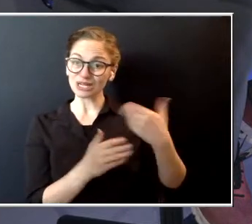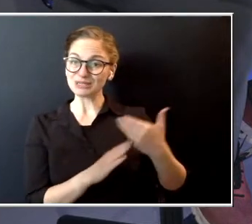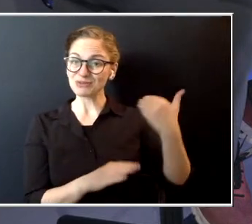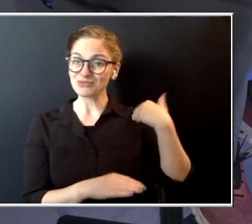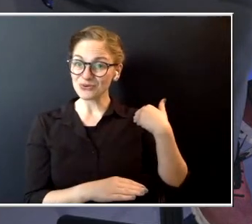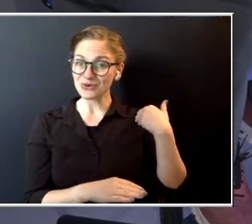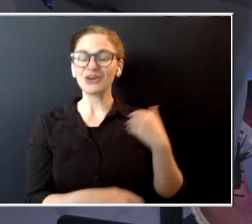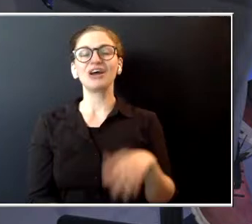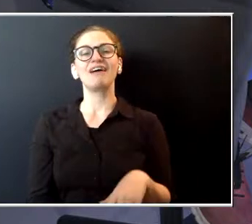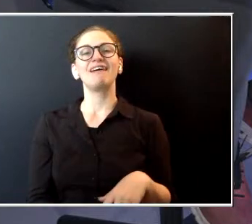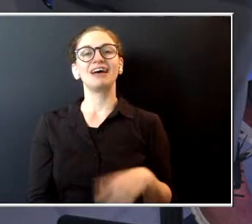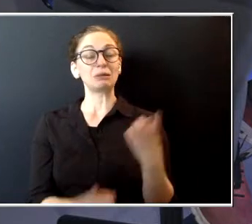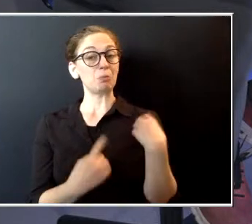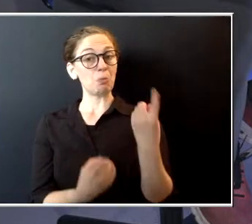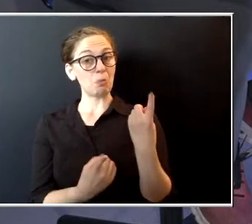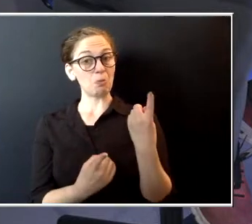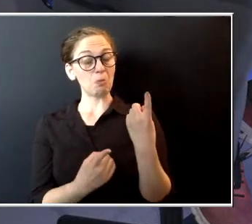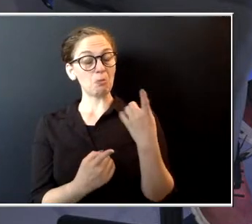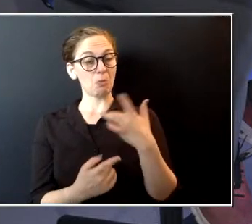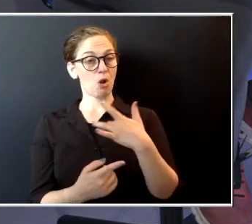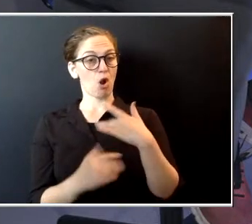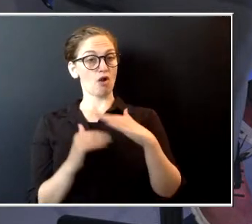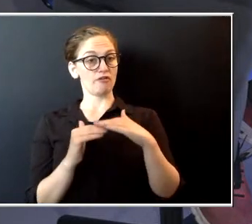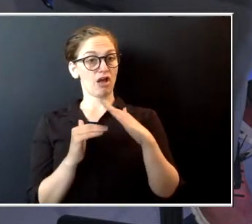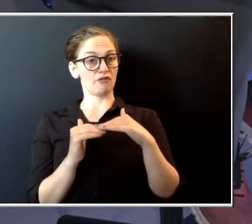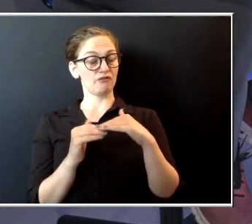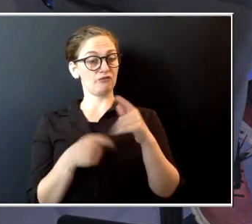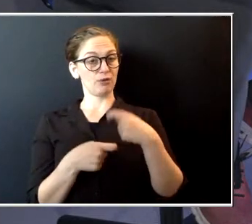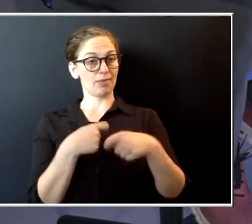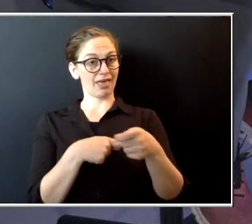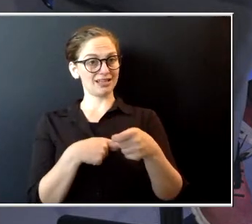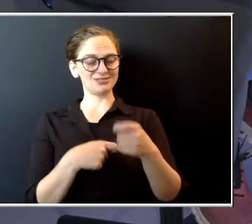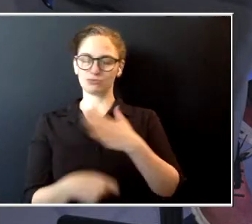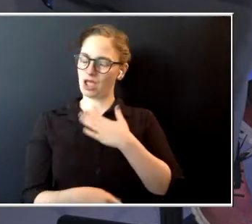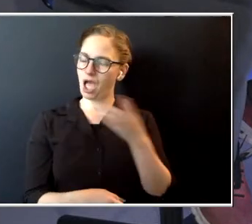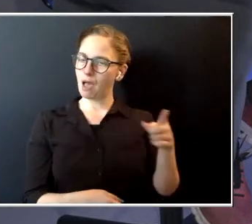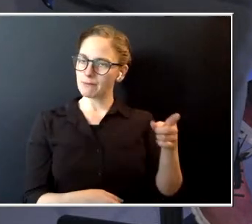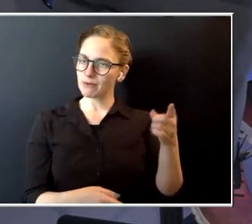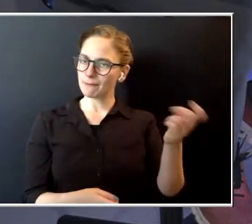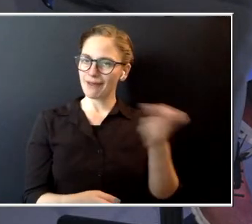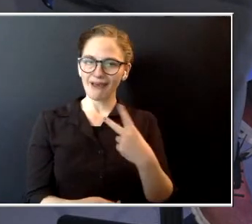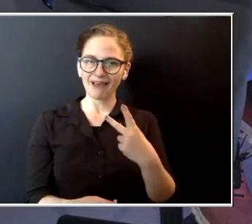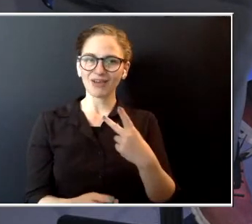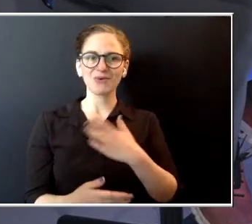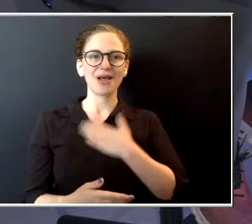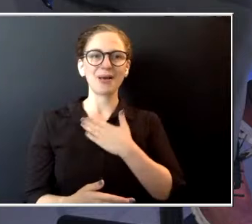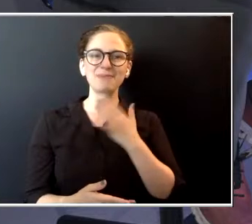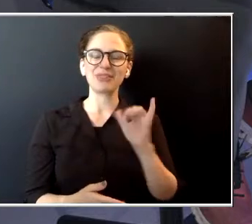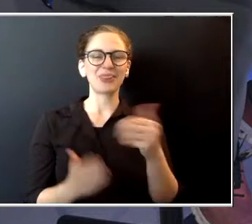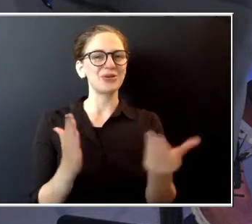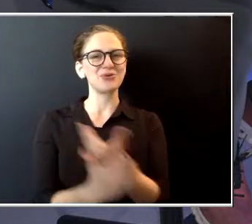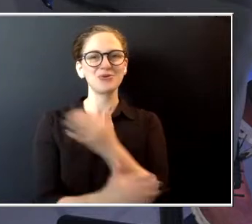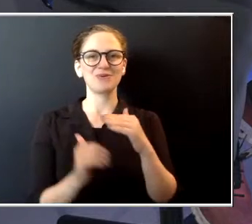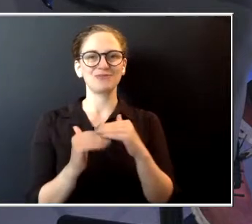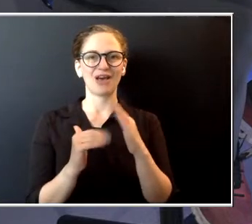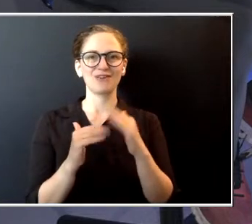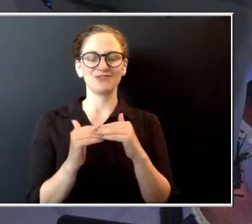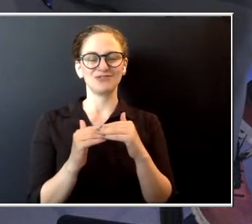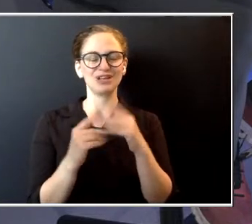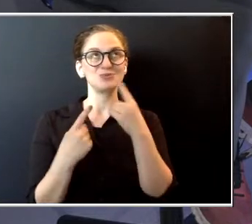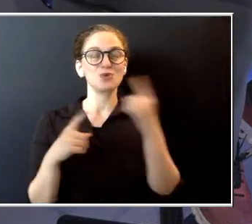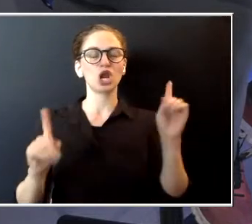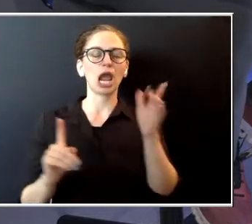got a new heart valve. We're glad you're back, and we're glad that that new valve is working, and I will call you by the correct name today, I promise. That's